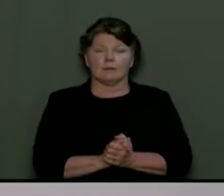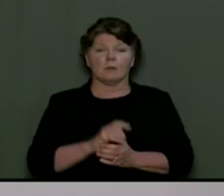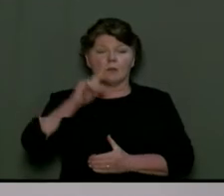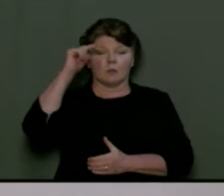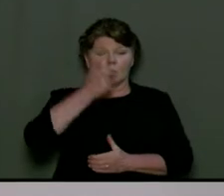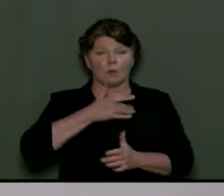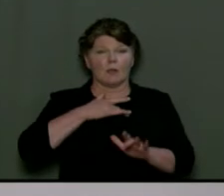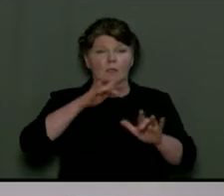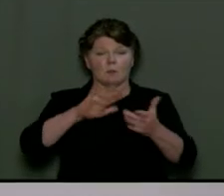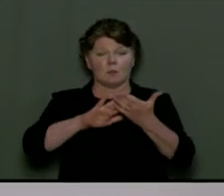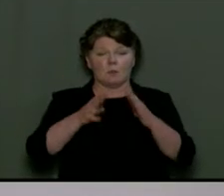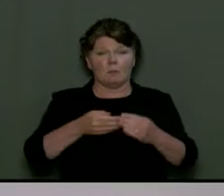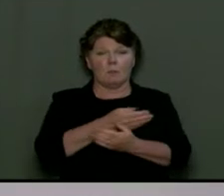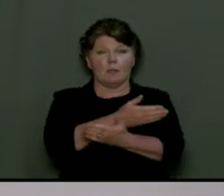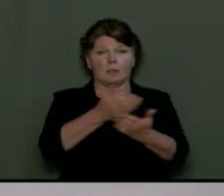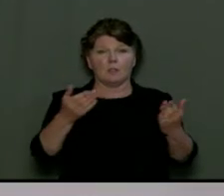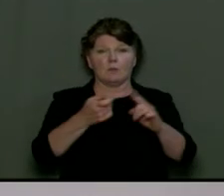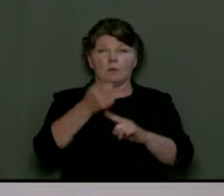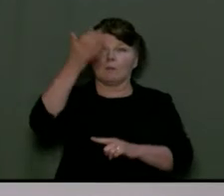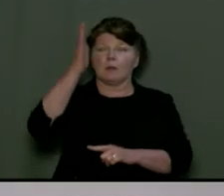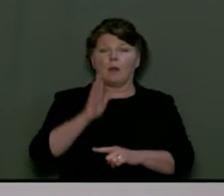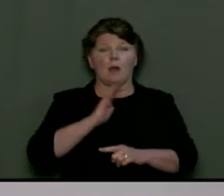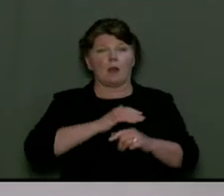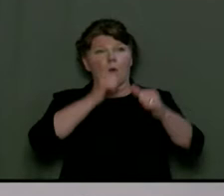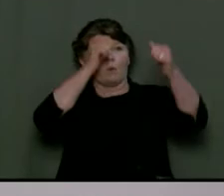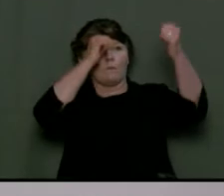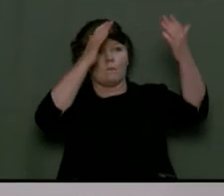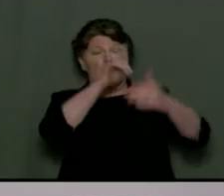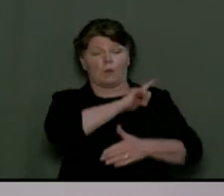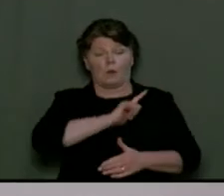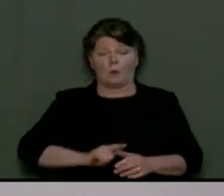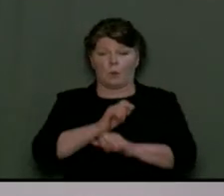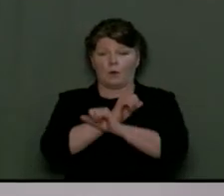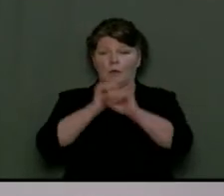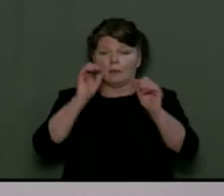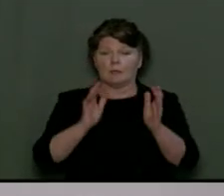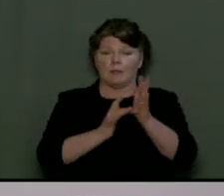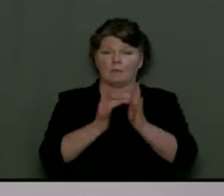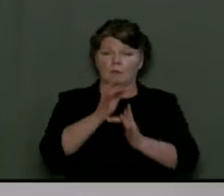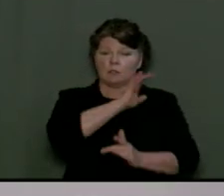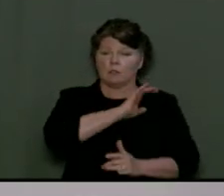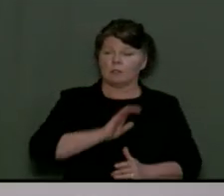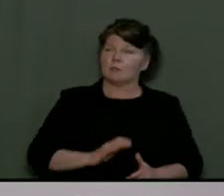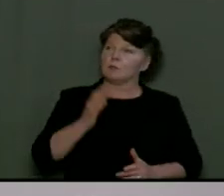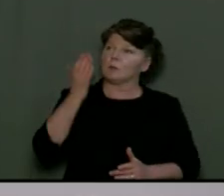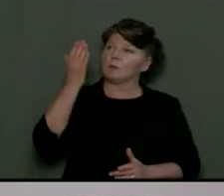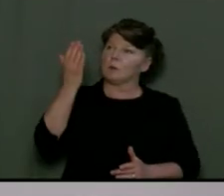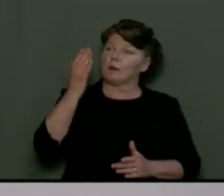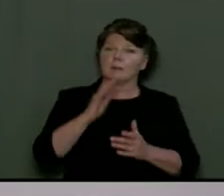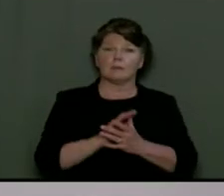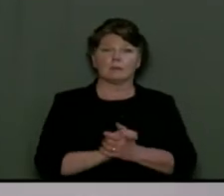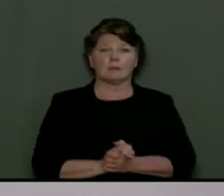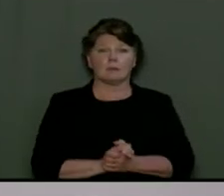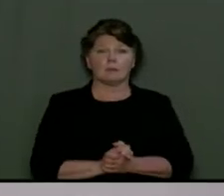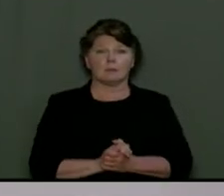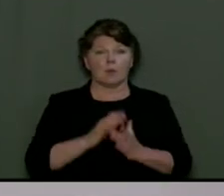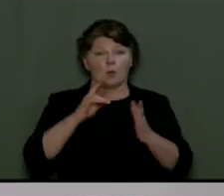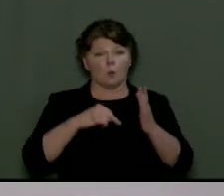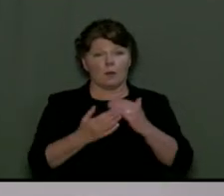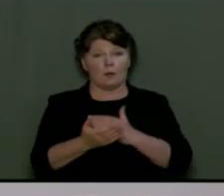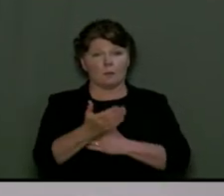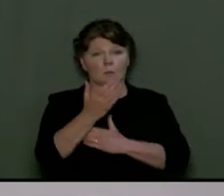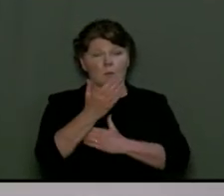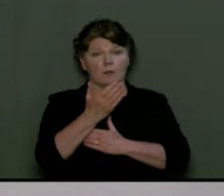Grace, mercy, and peace unto you from God our Father and from our Lord and Savior Jesus Christ. The text for my